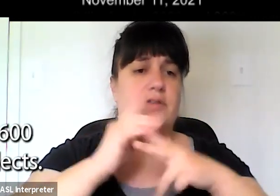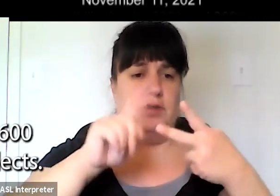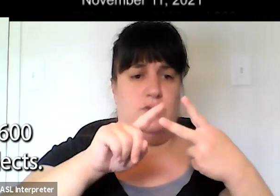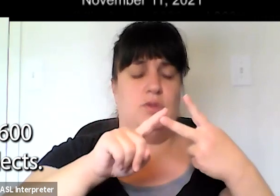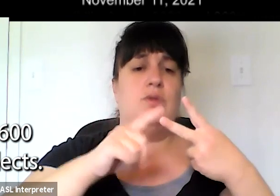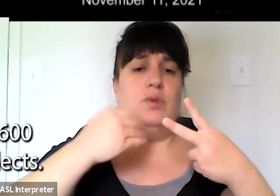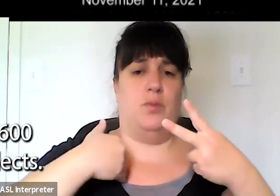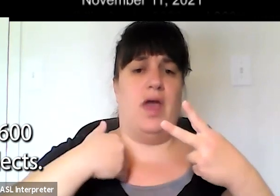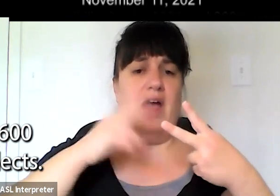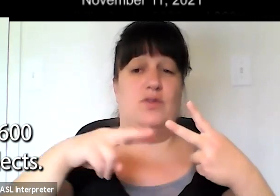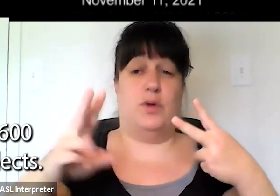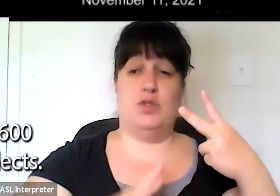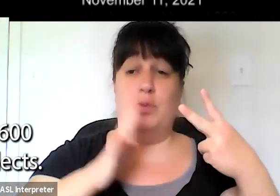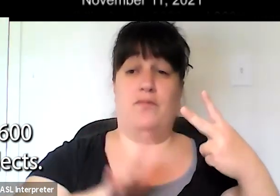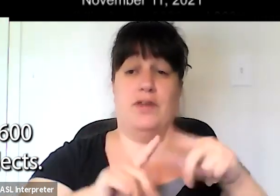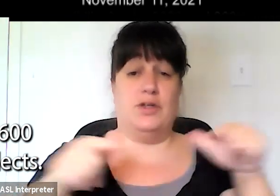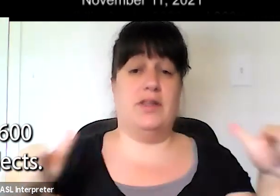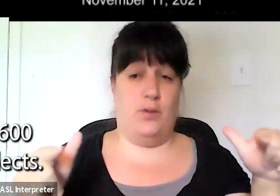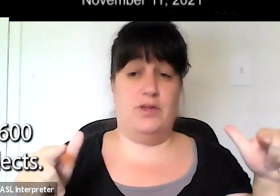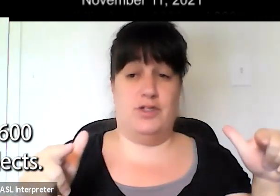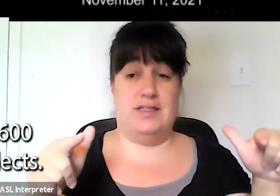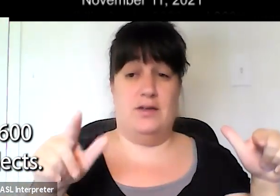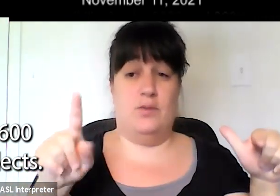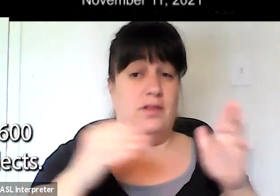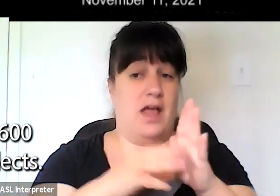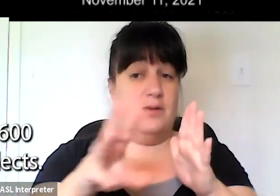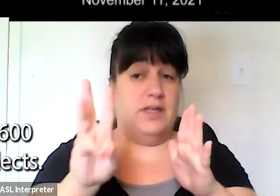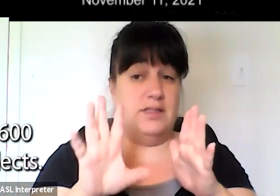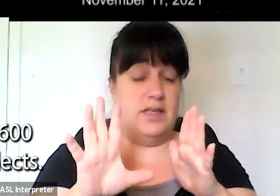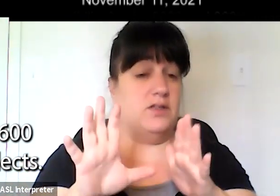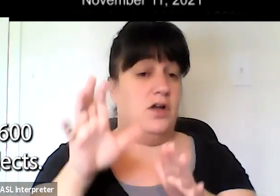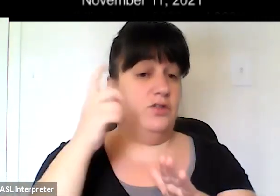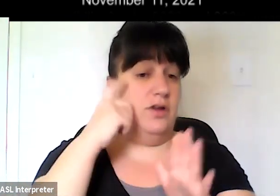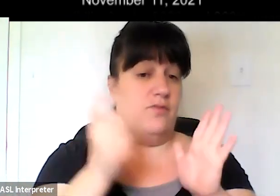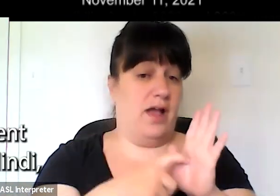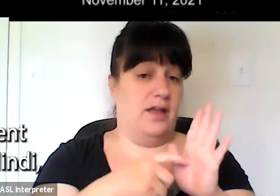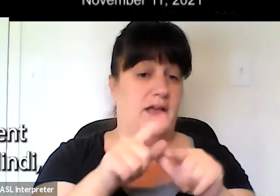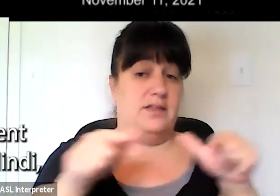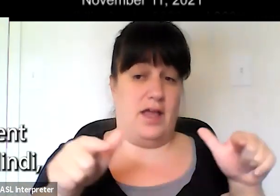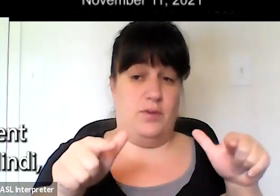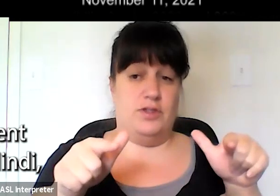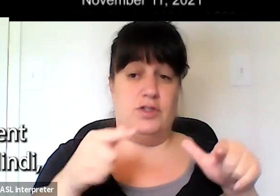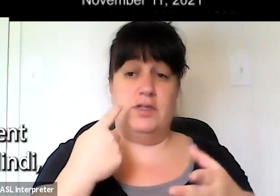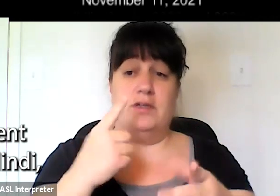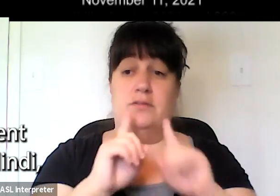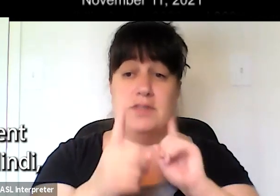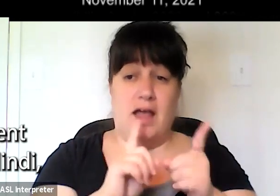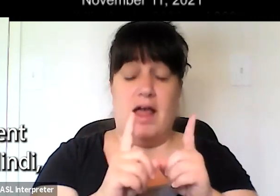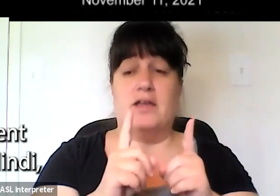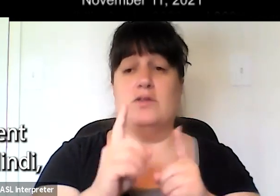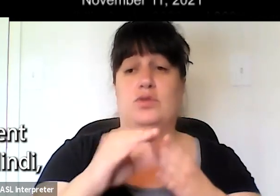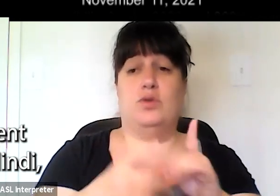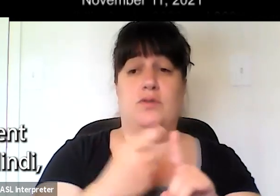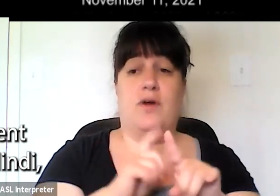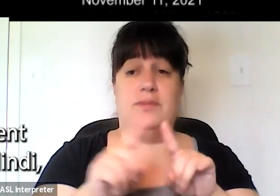22 official languages and 1,600 other recognized languages and dialects. So for students who are from